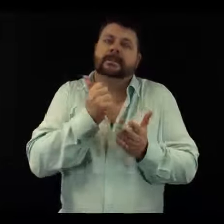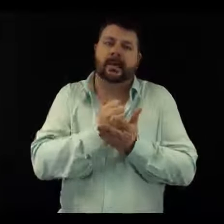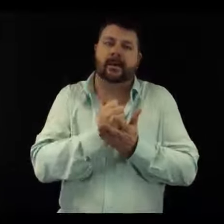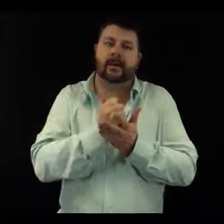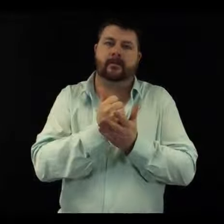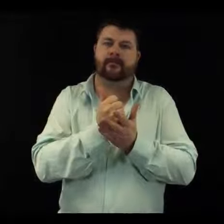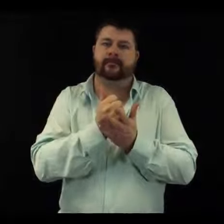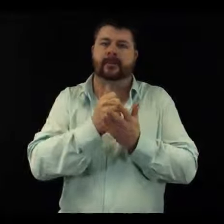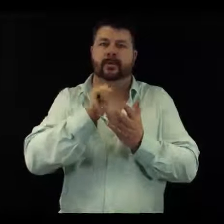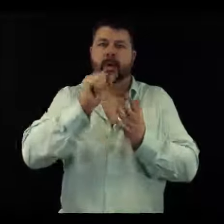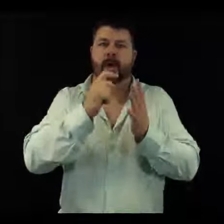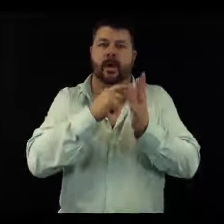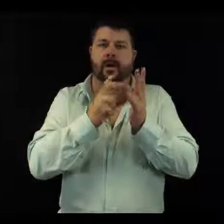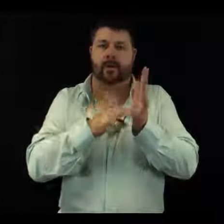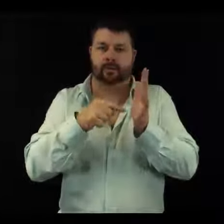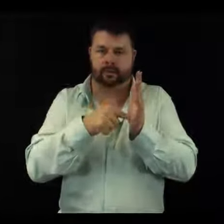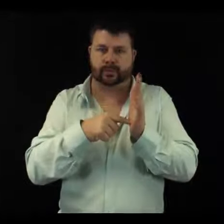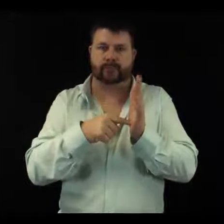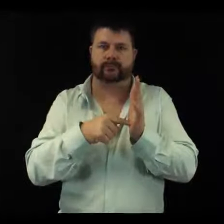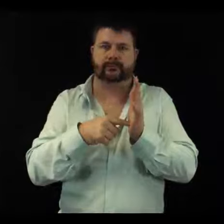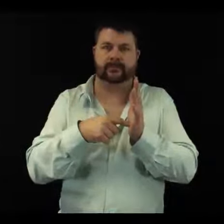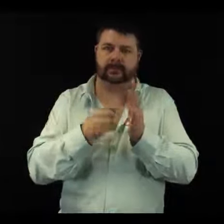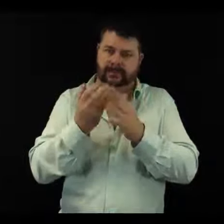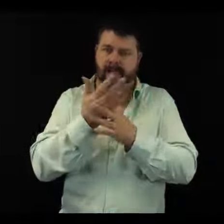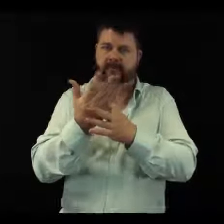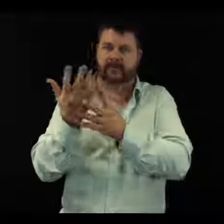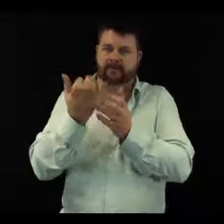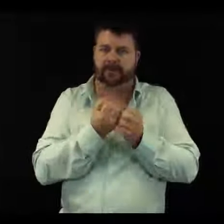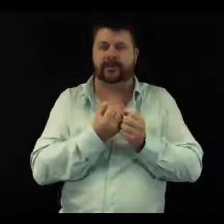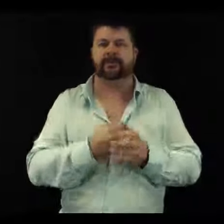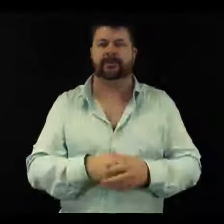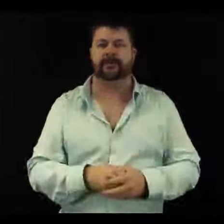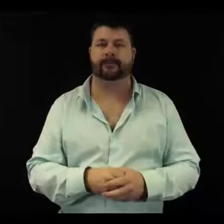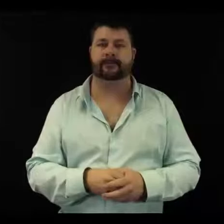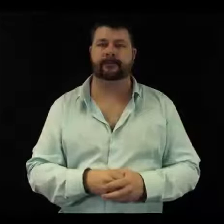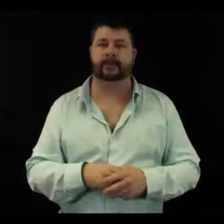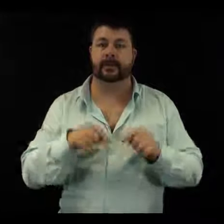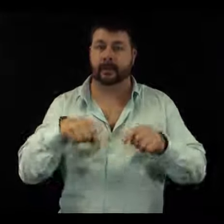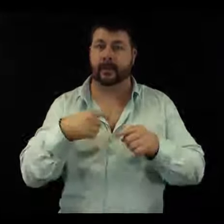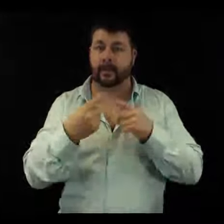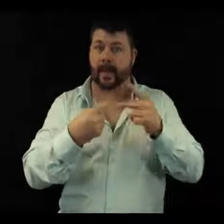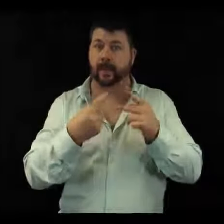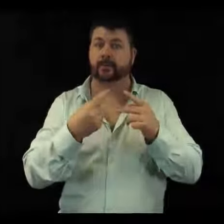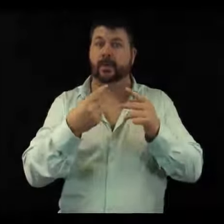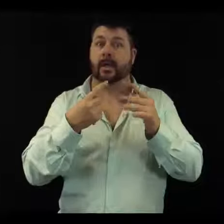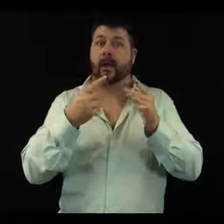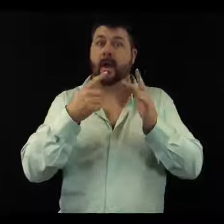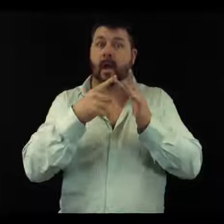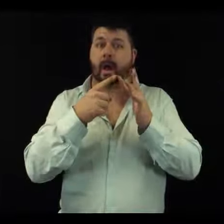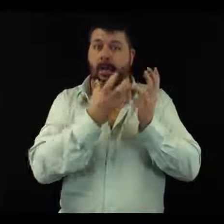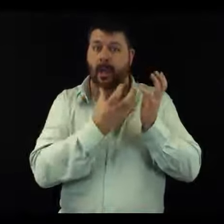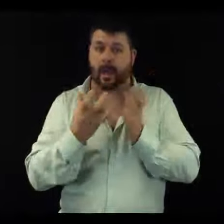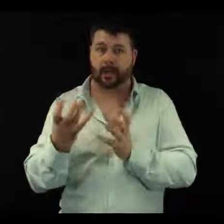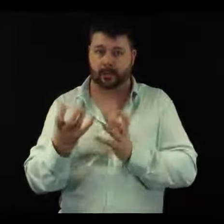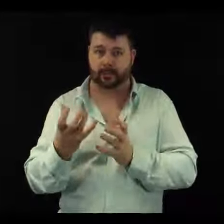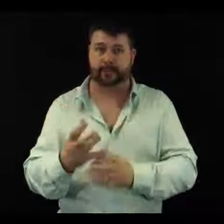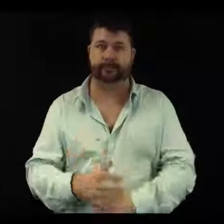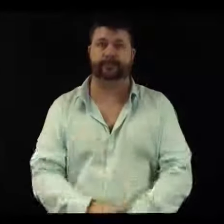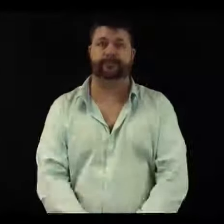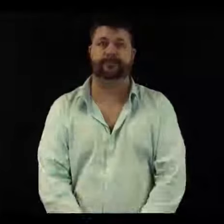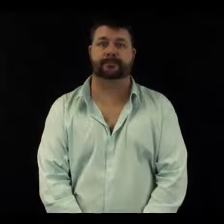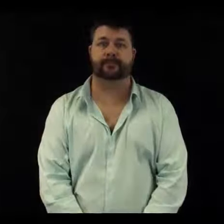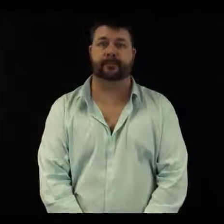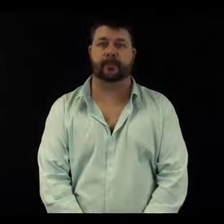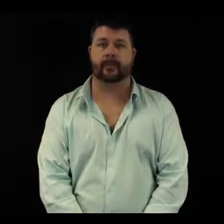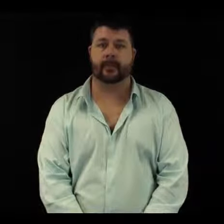you need to set up an email account with an email provider. Luckily, Apple provides a free email account via their iCloud service,